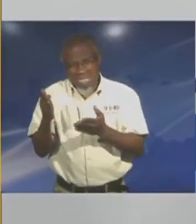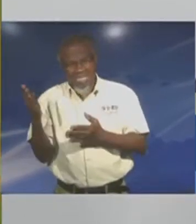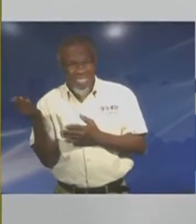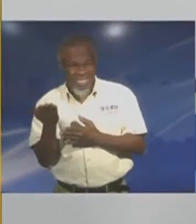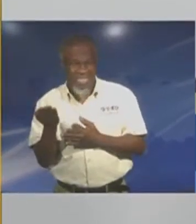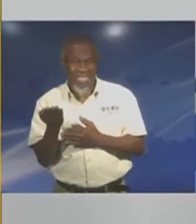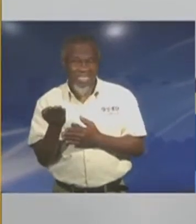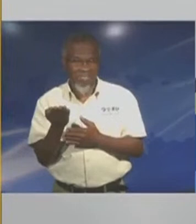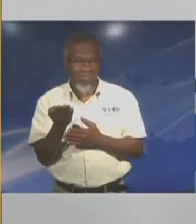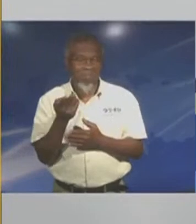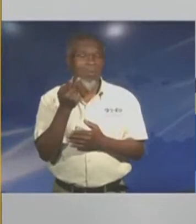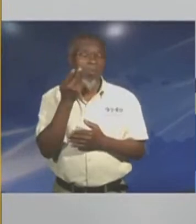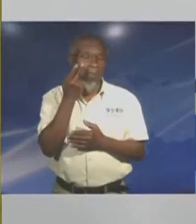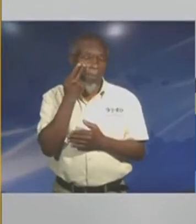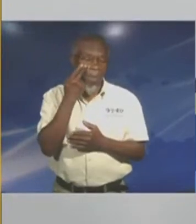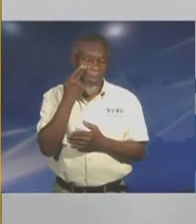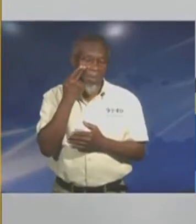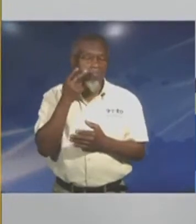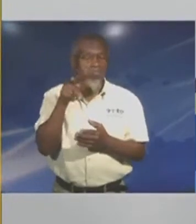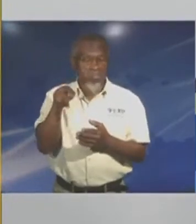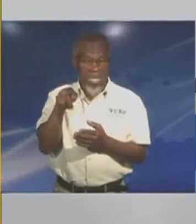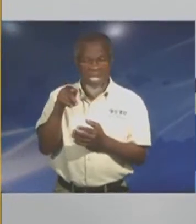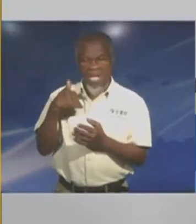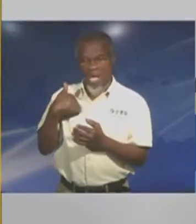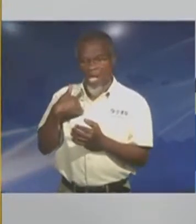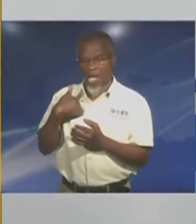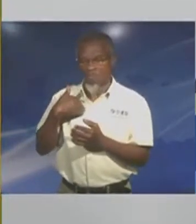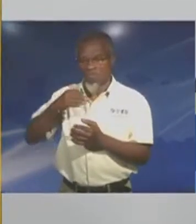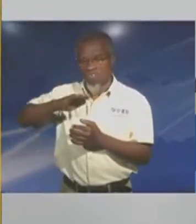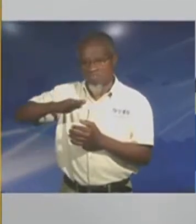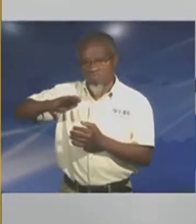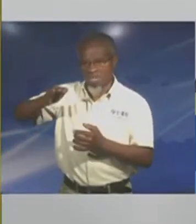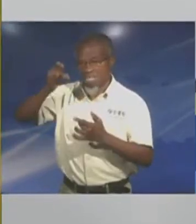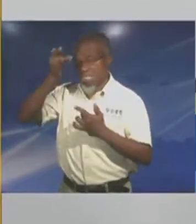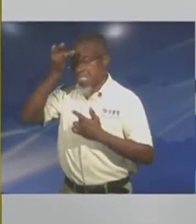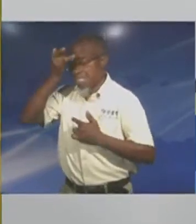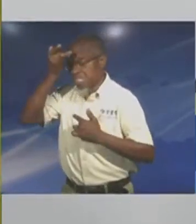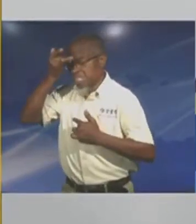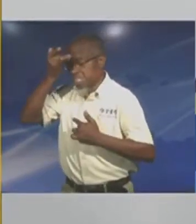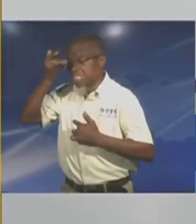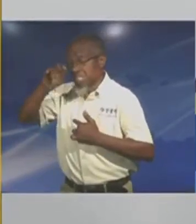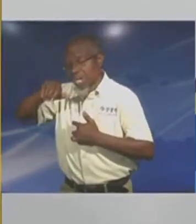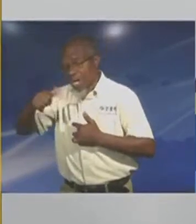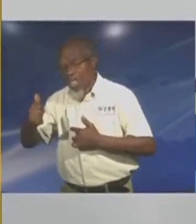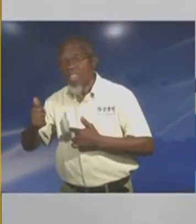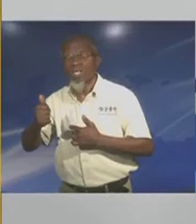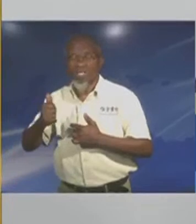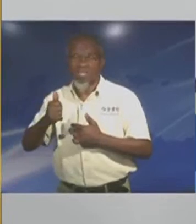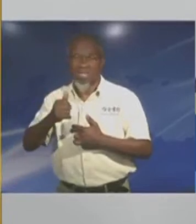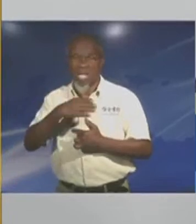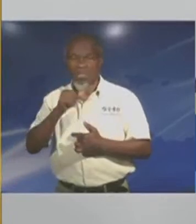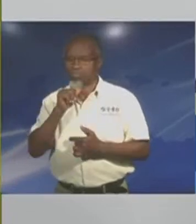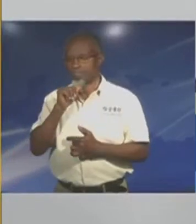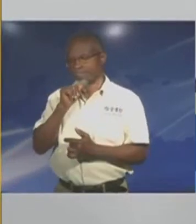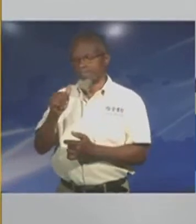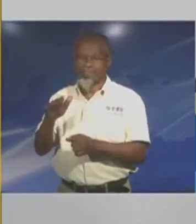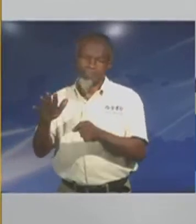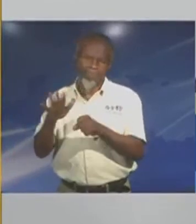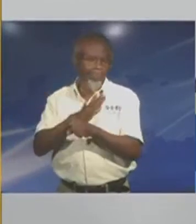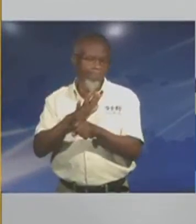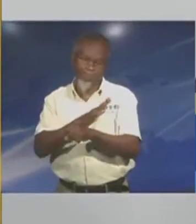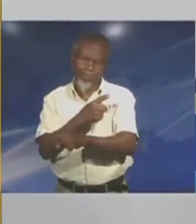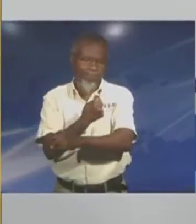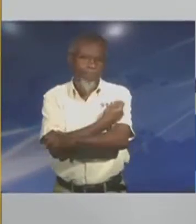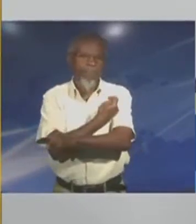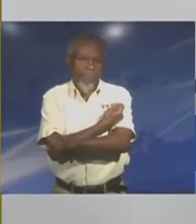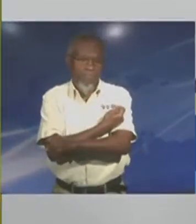those who have several comorbidities, as well as those who are not fully vaccinated. And this is